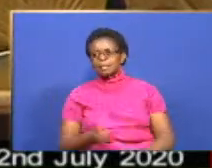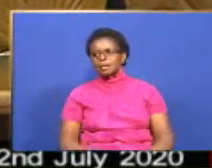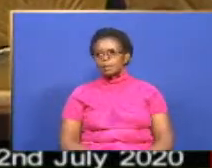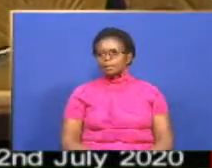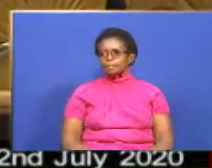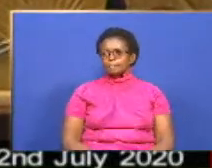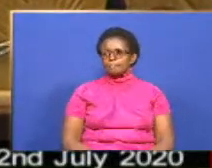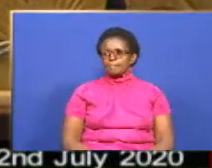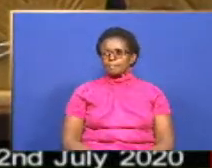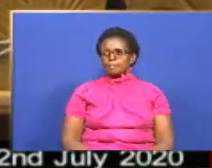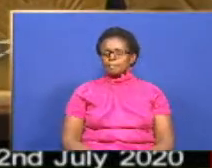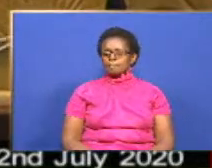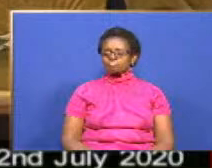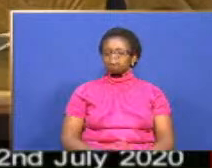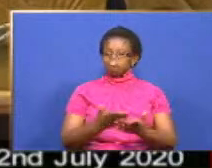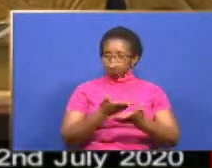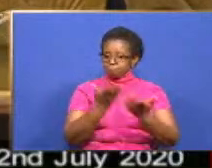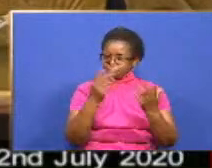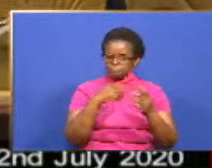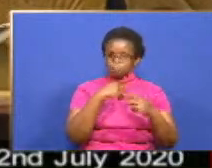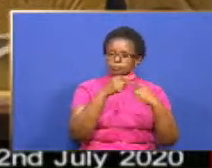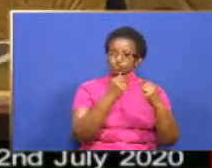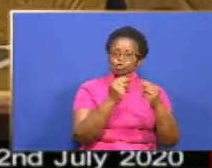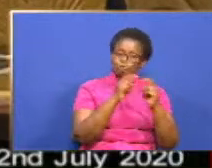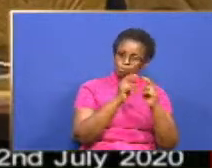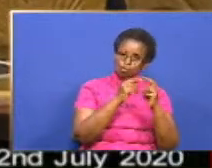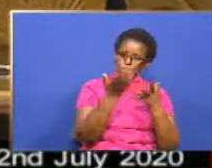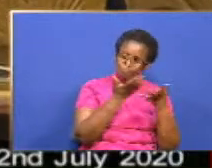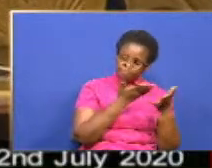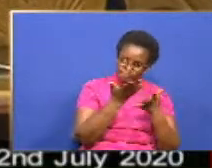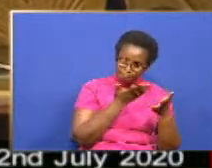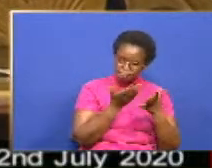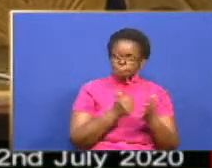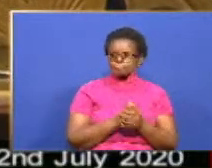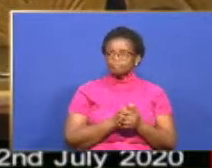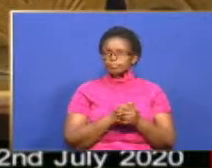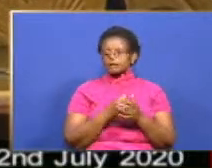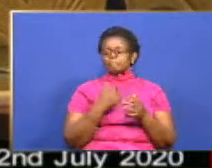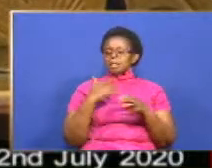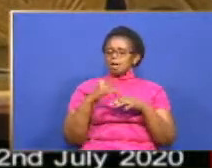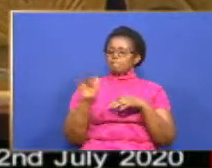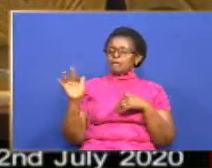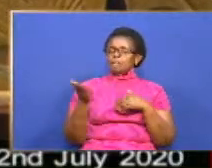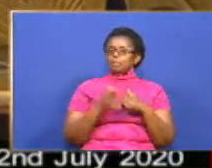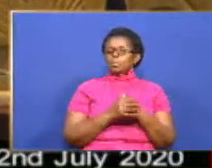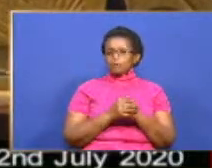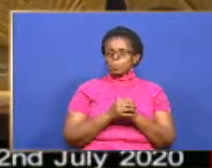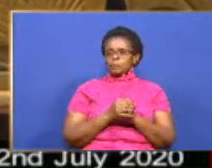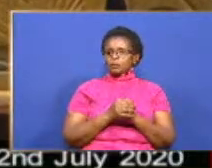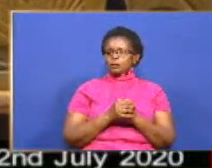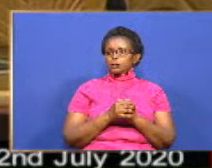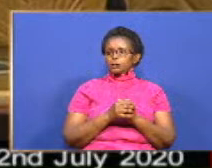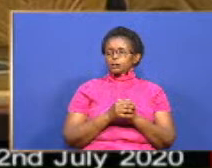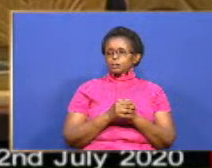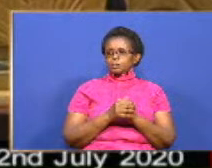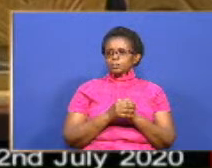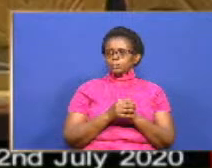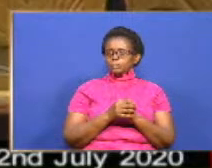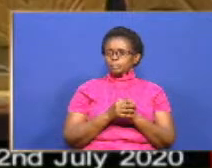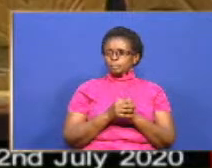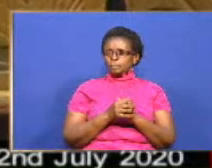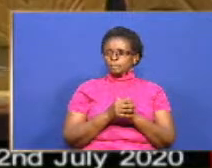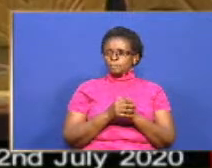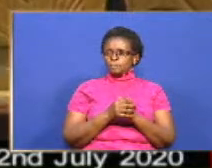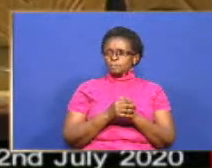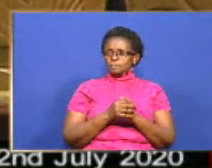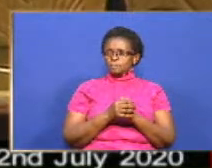Please do the consultations. I'm always available to do the